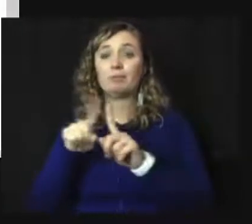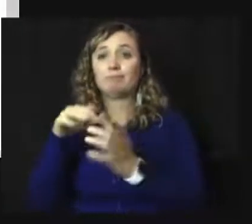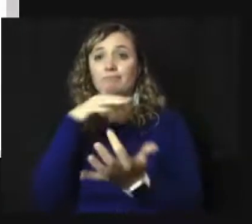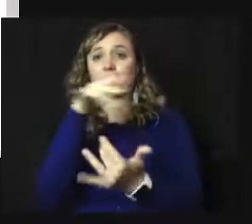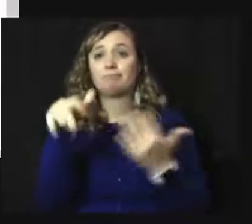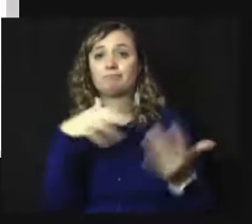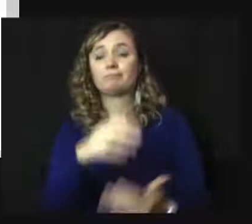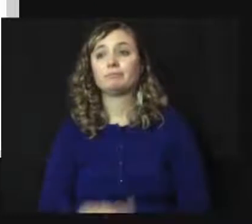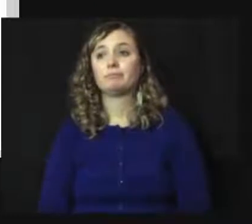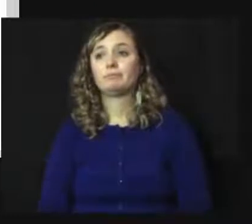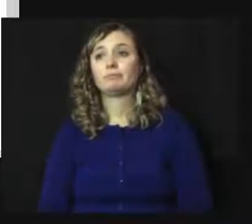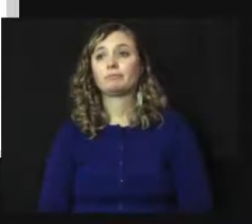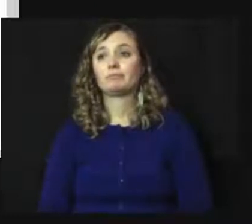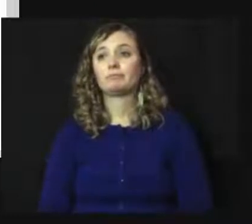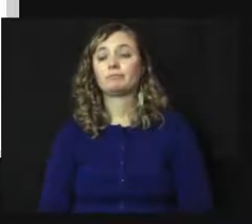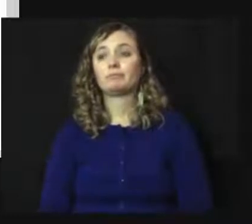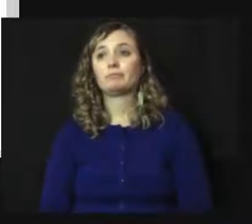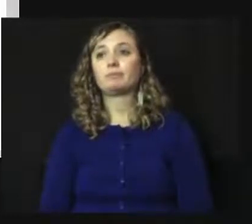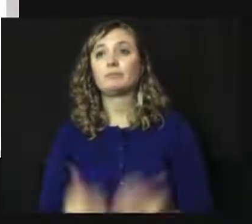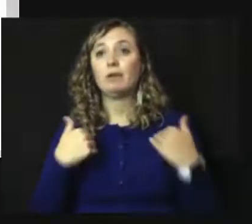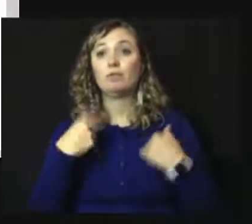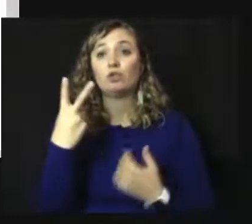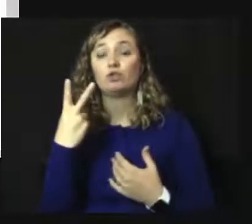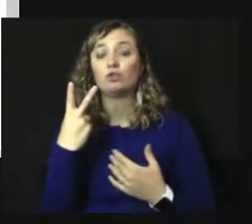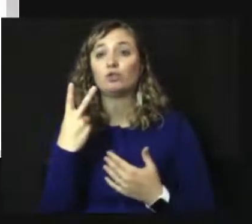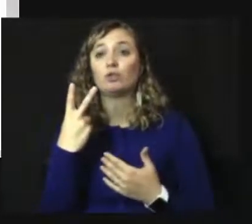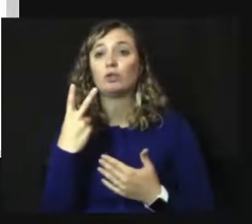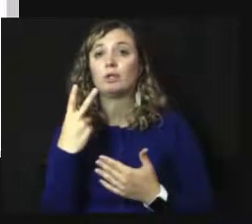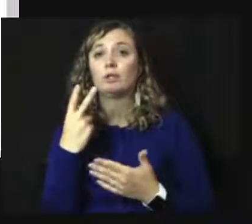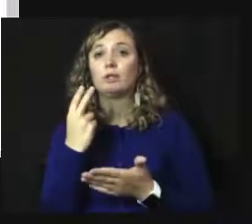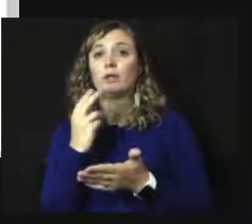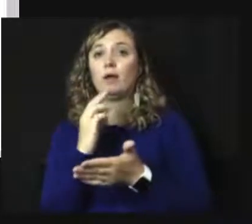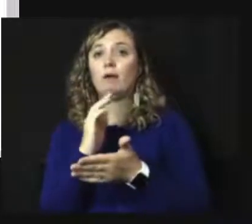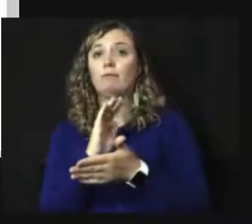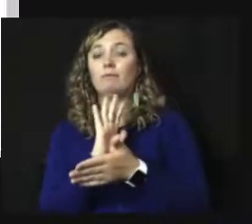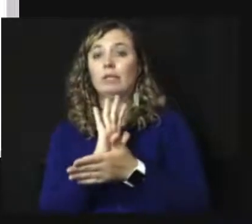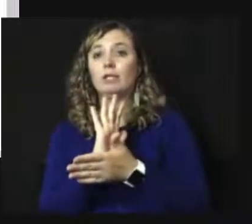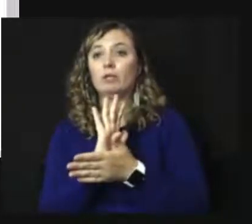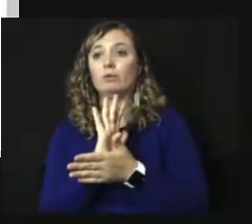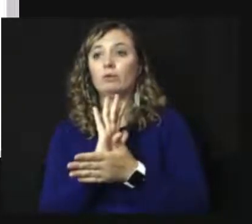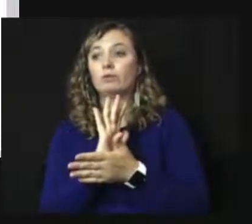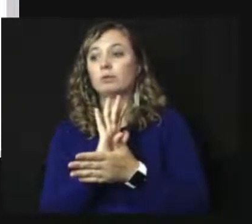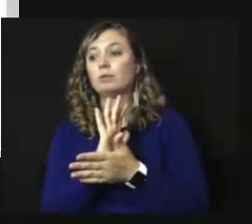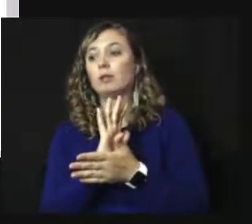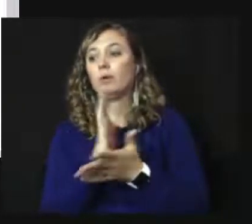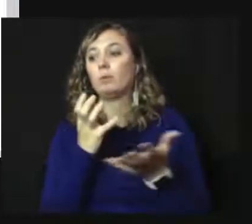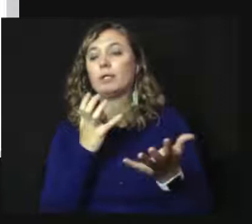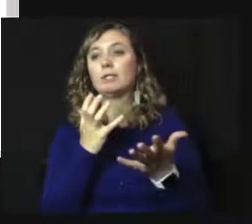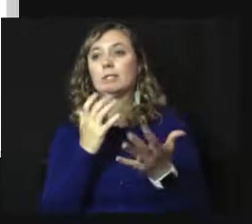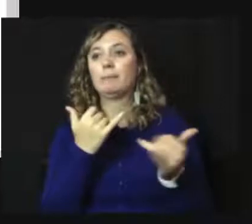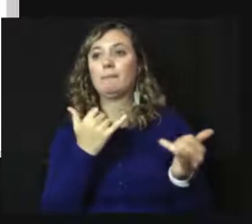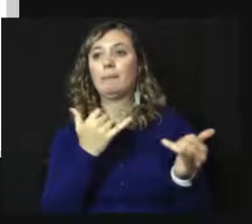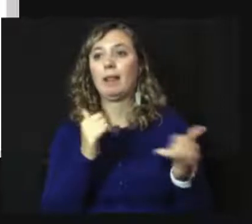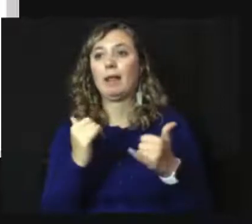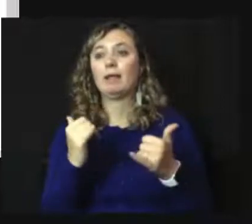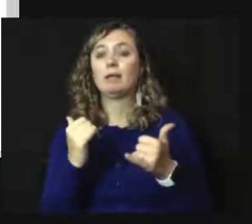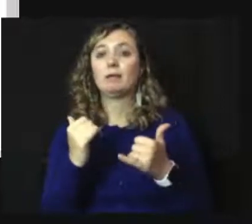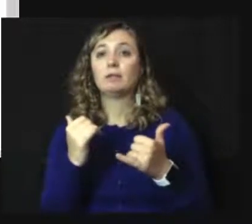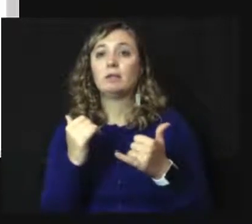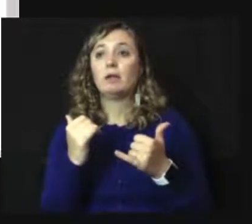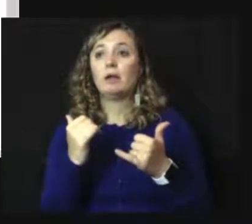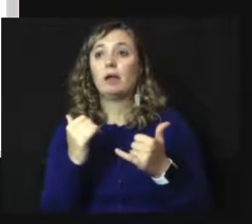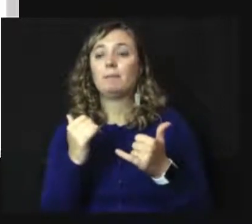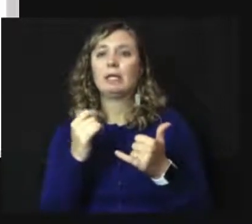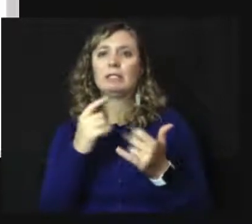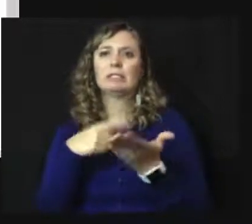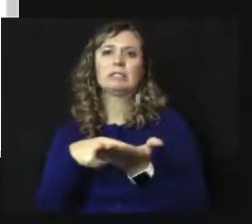So I have a clip here. I have two clips back to back that I'll play where I'll sort of talk a bit. Maybe if you guys have questions,